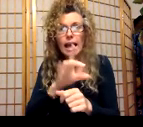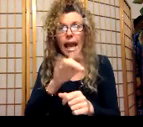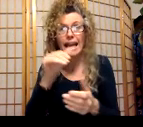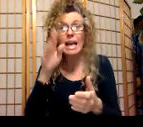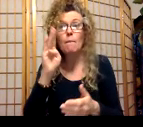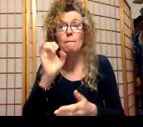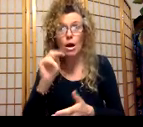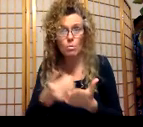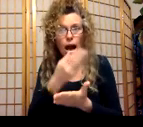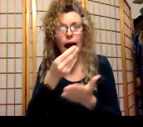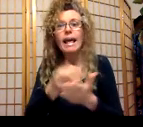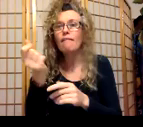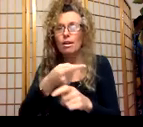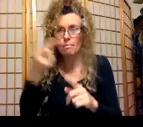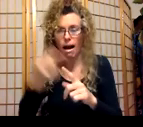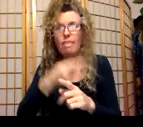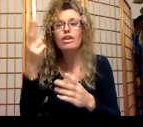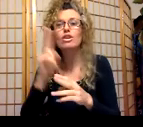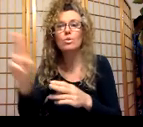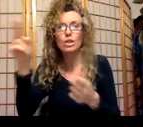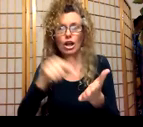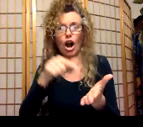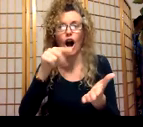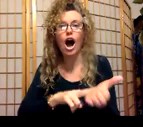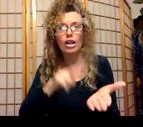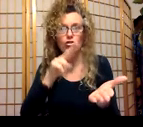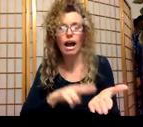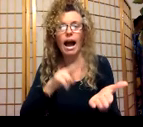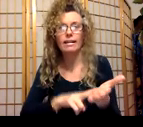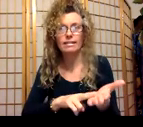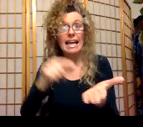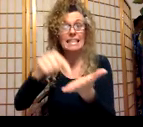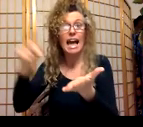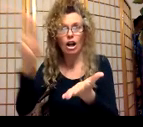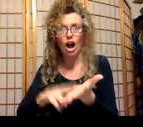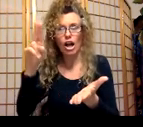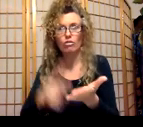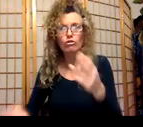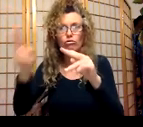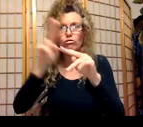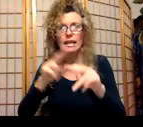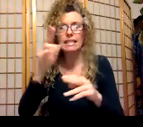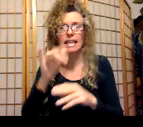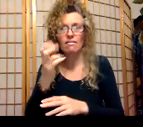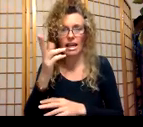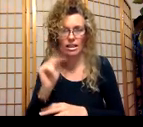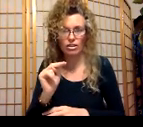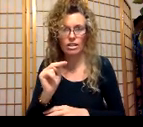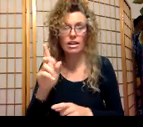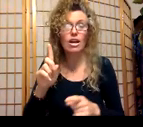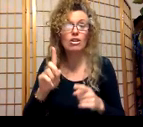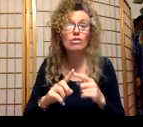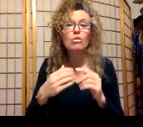money every month, using contracts based on debt contracts to increase the inflation within the Eurozone to the desired